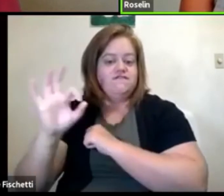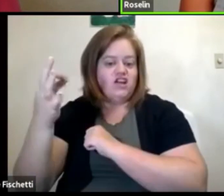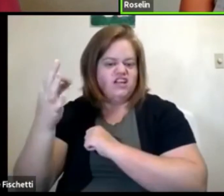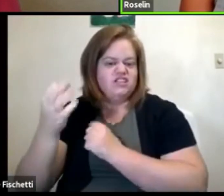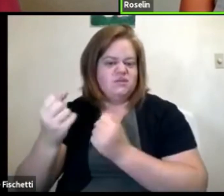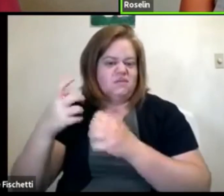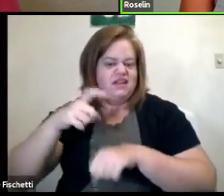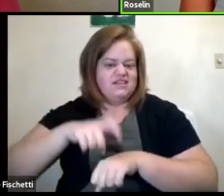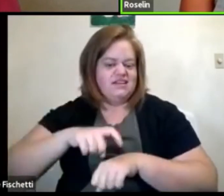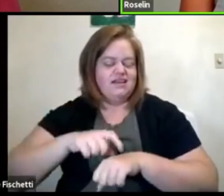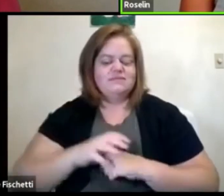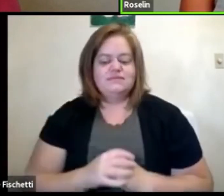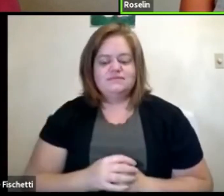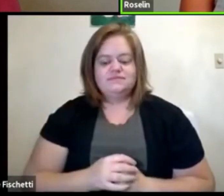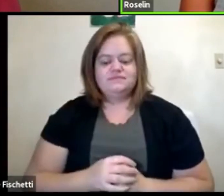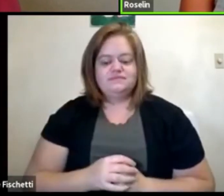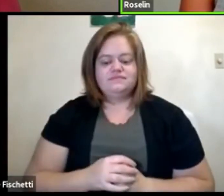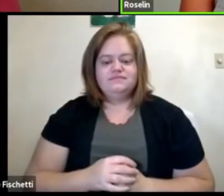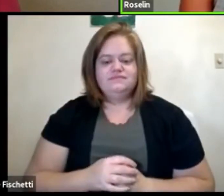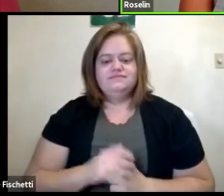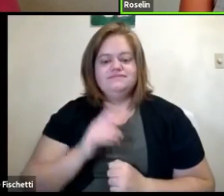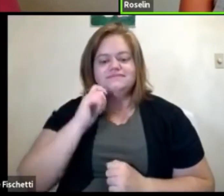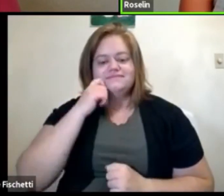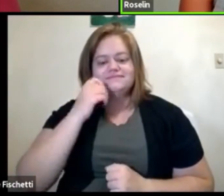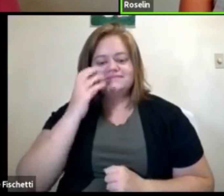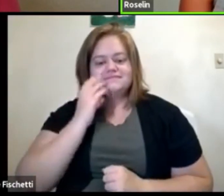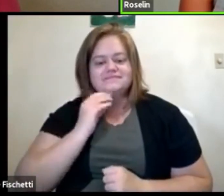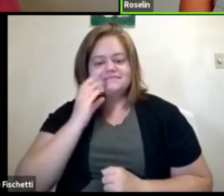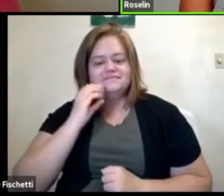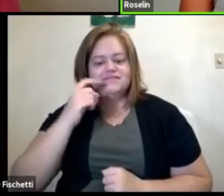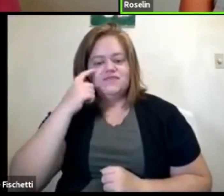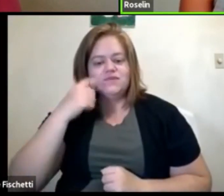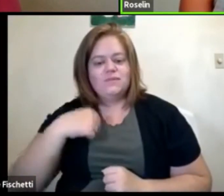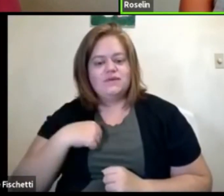excellent experience. I've been there for